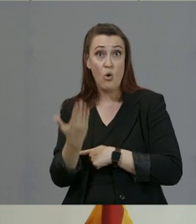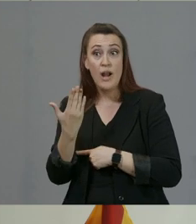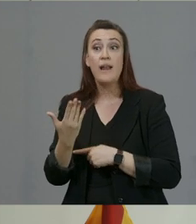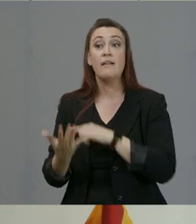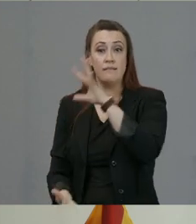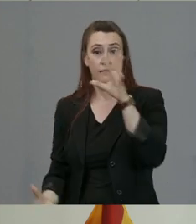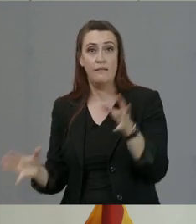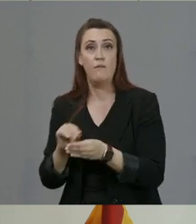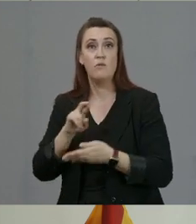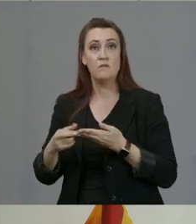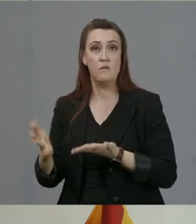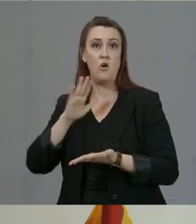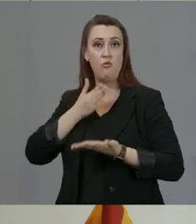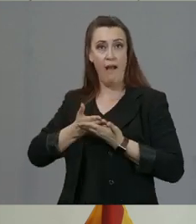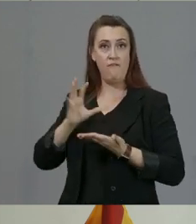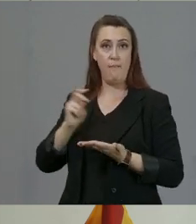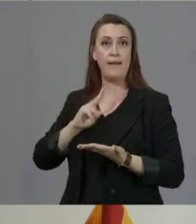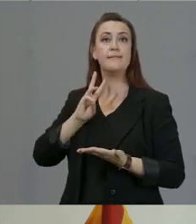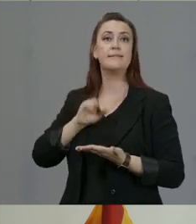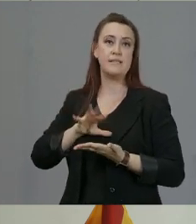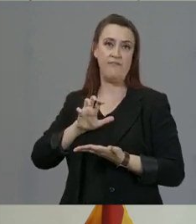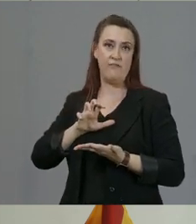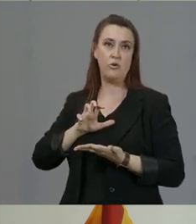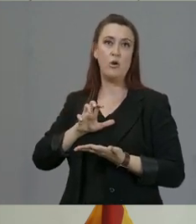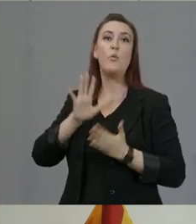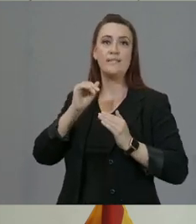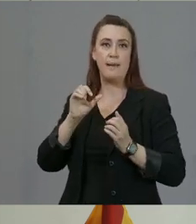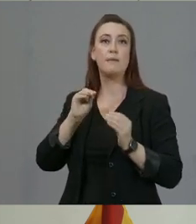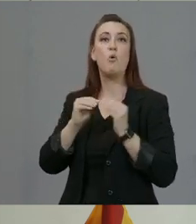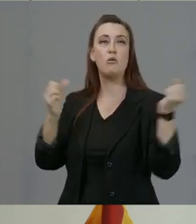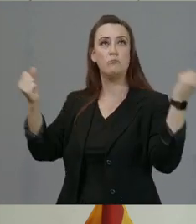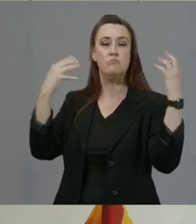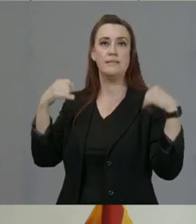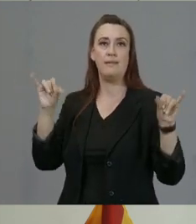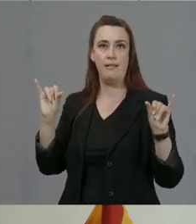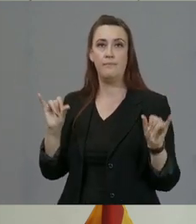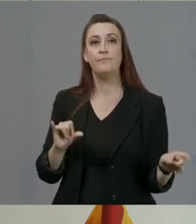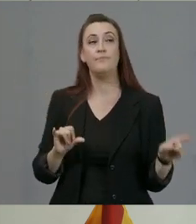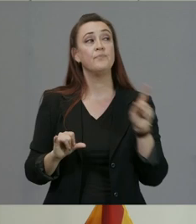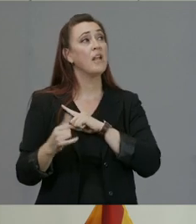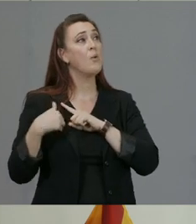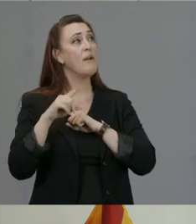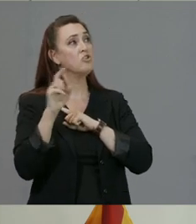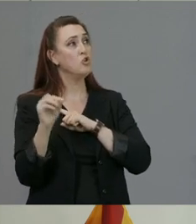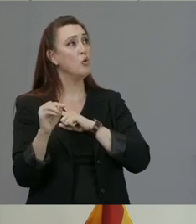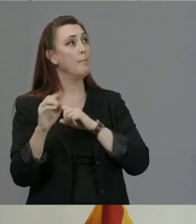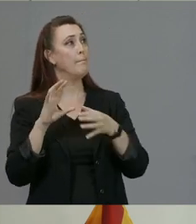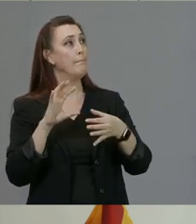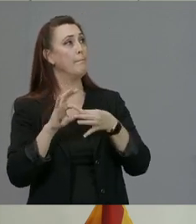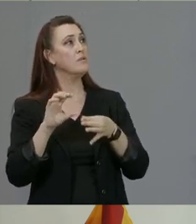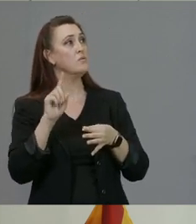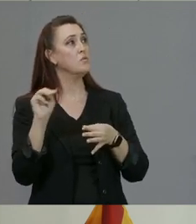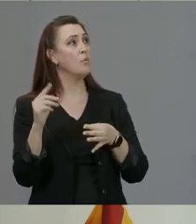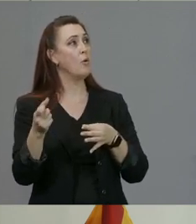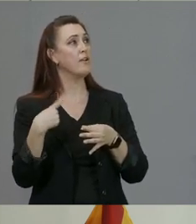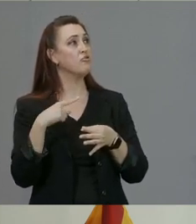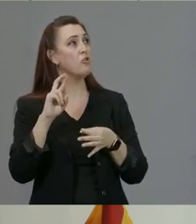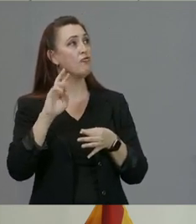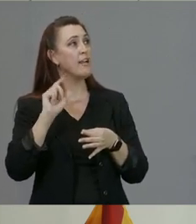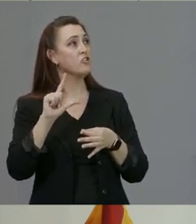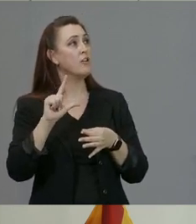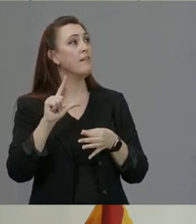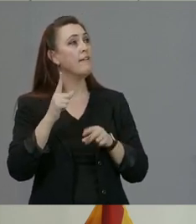to get additional lab results in. We're going to go to the board here and answer a Zoom question. We're going to go to Rachel Limegame from the Arizona Republic. Rachel,